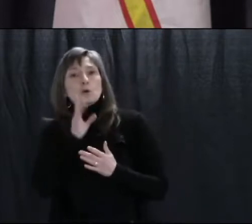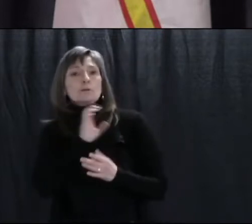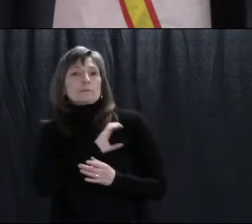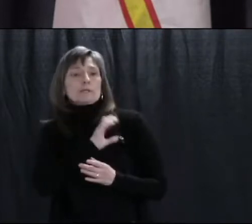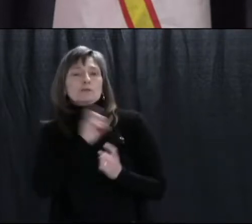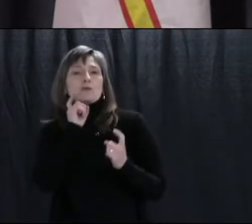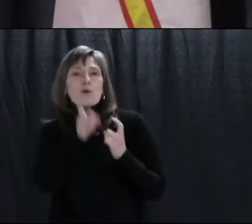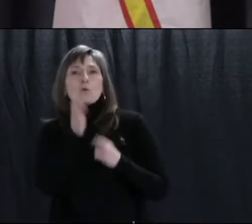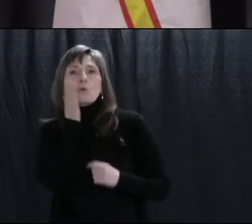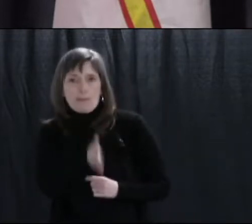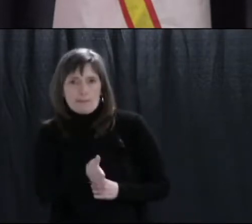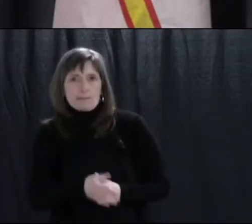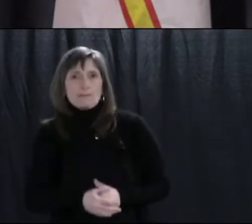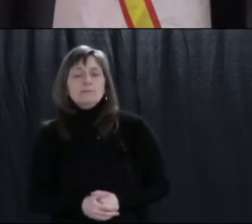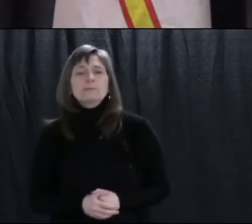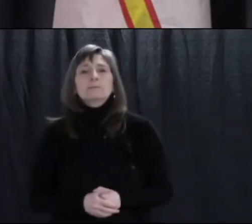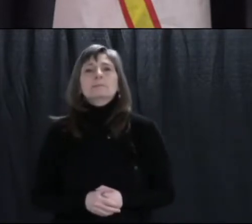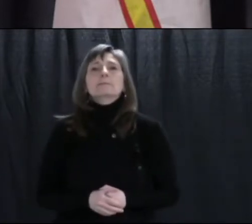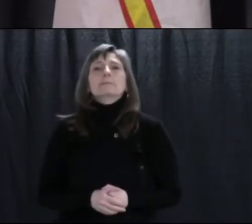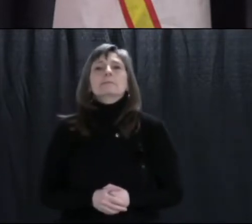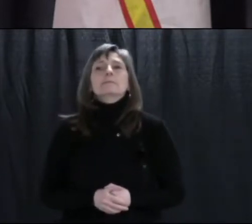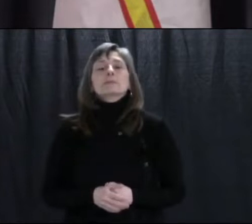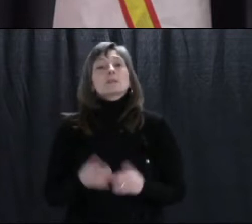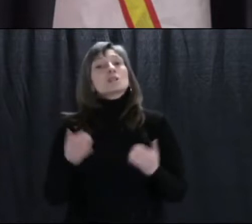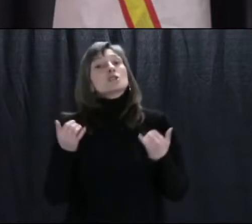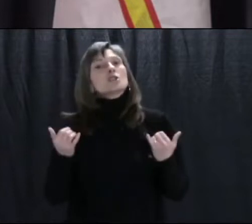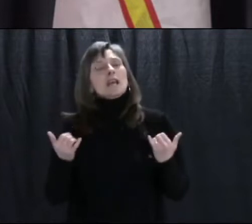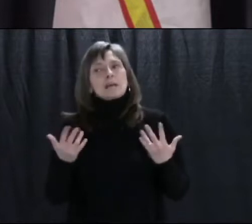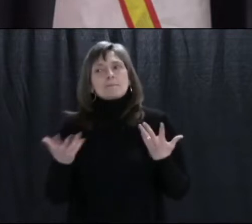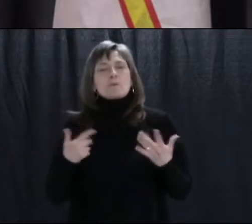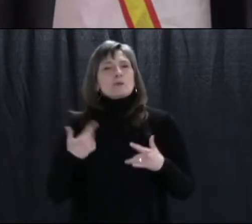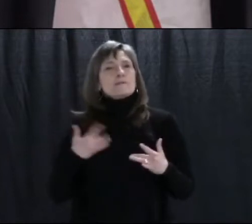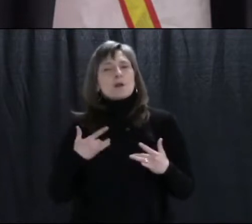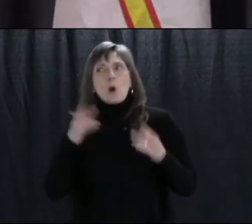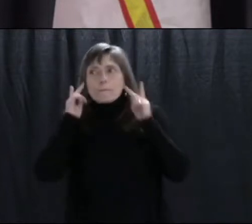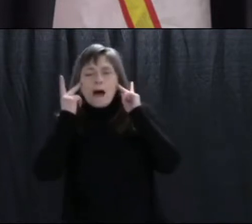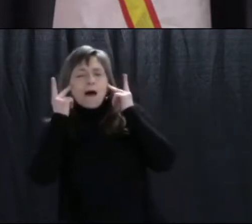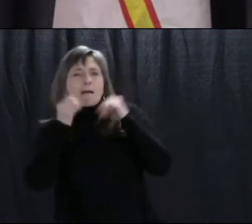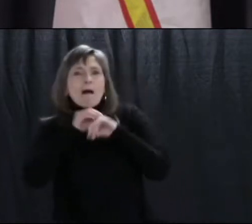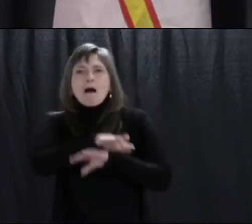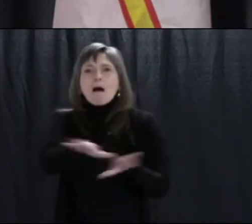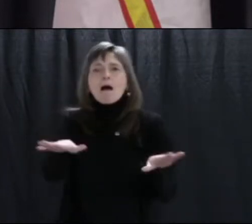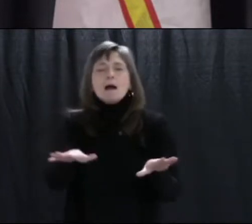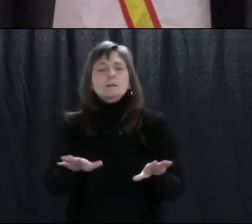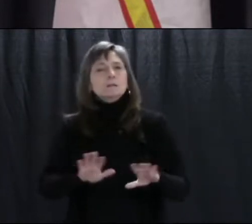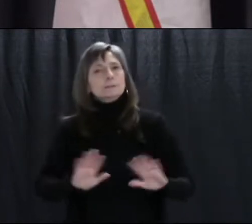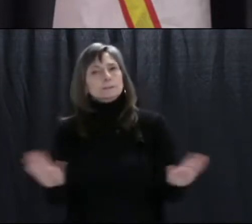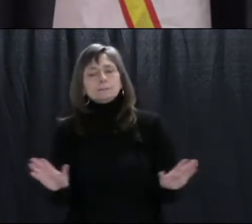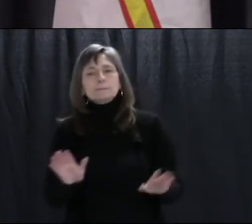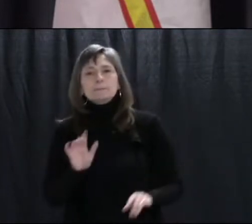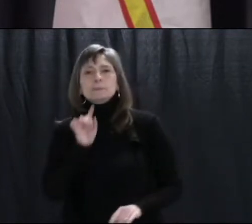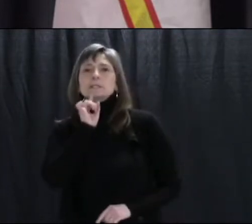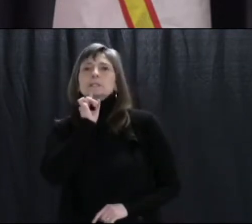enforcement. Now, today we might sound like an alarmist, but this is extremely